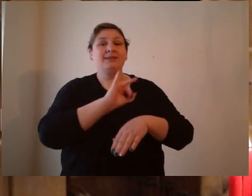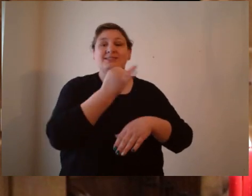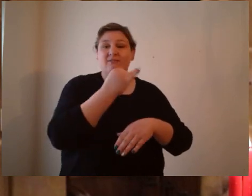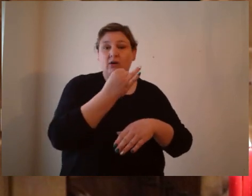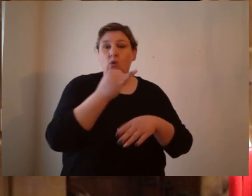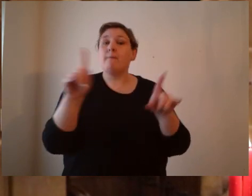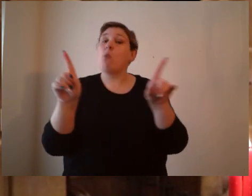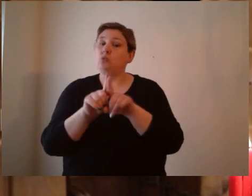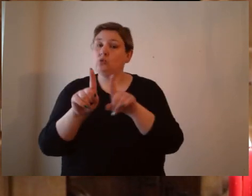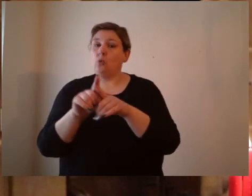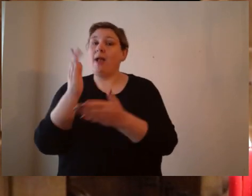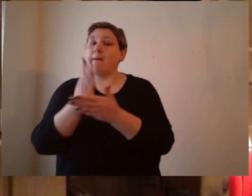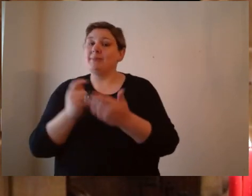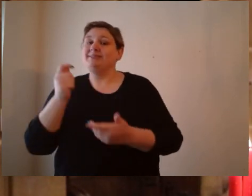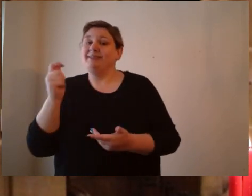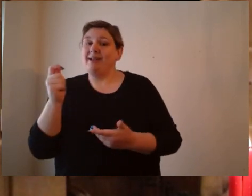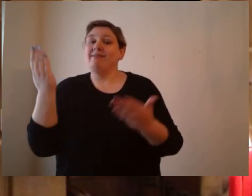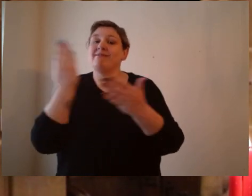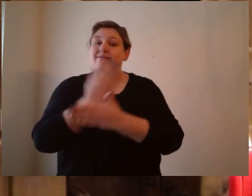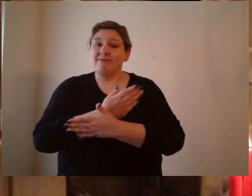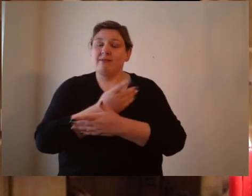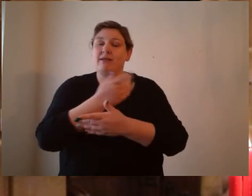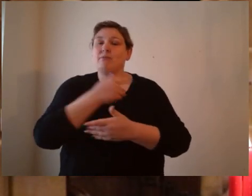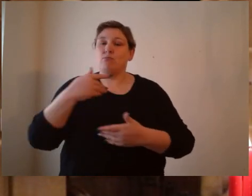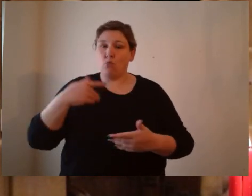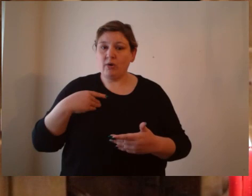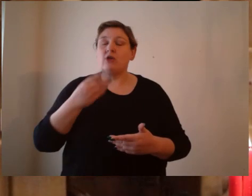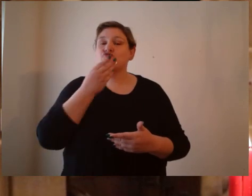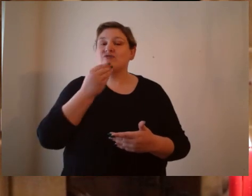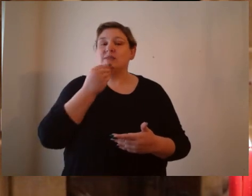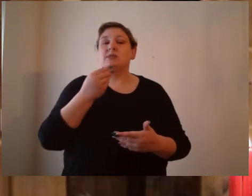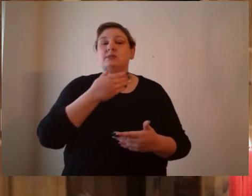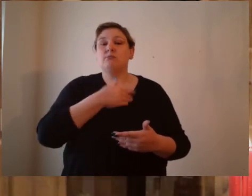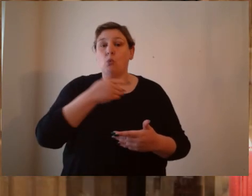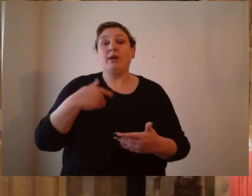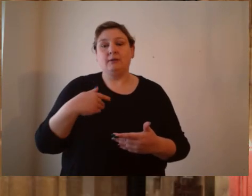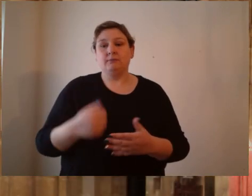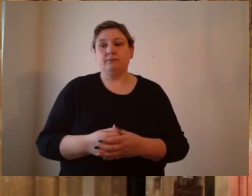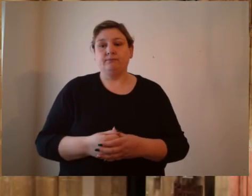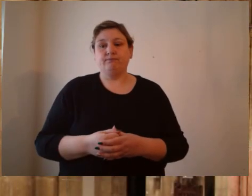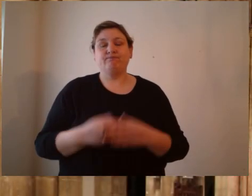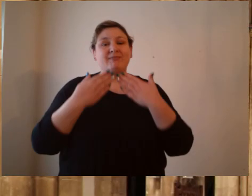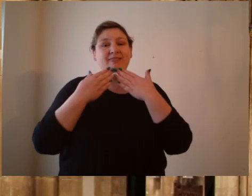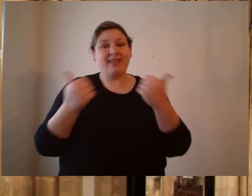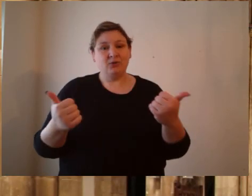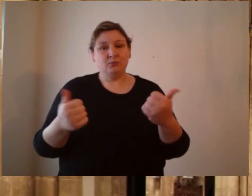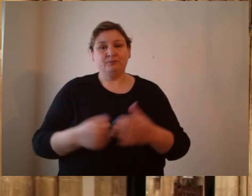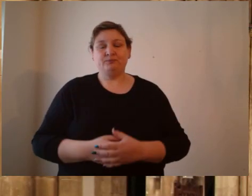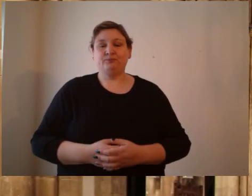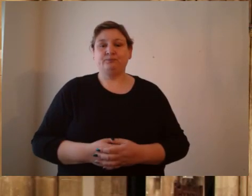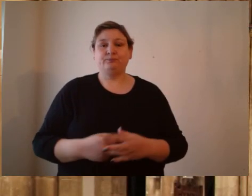o'clock and again at 10:30 in the morning on Christmas Day. So thank you for joining us.